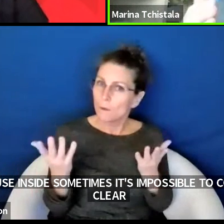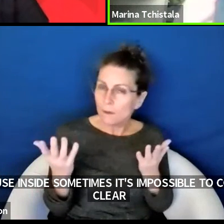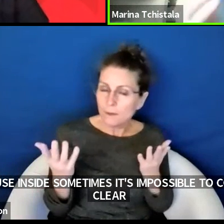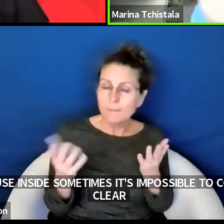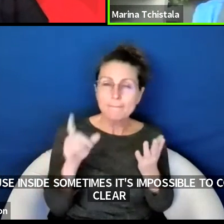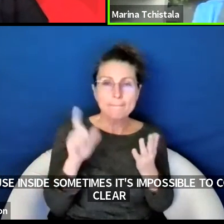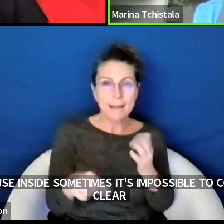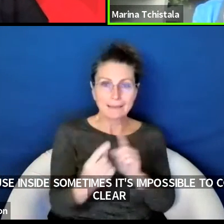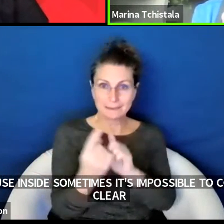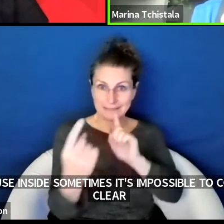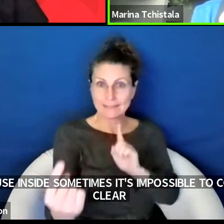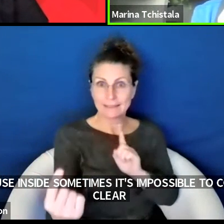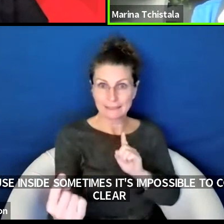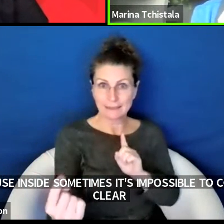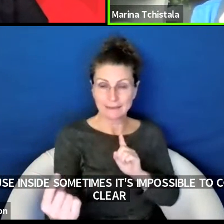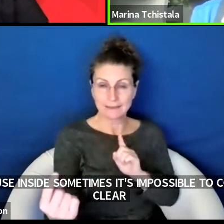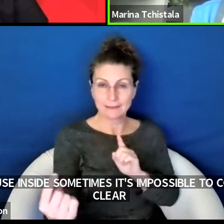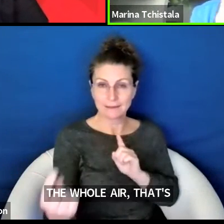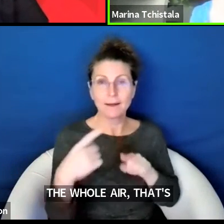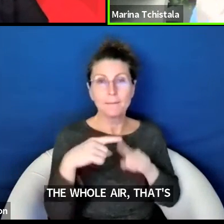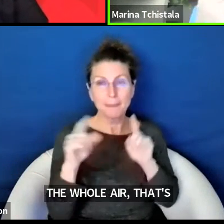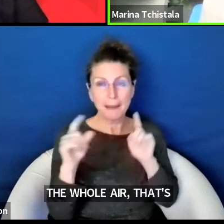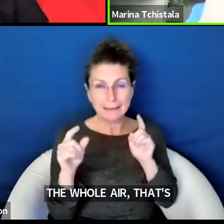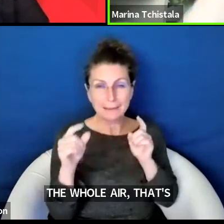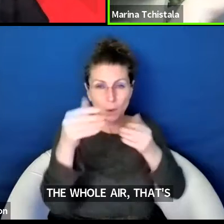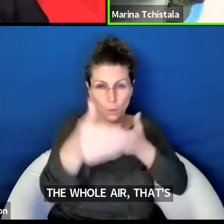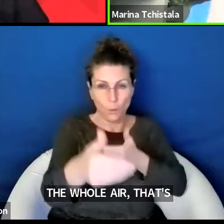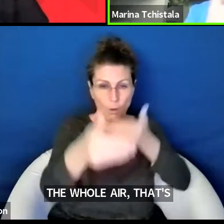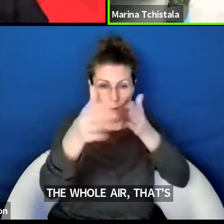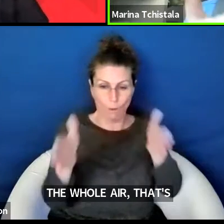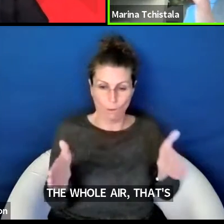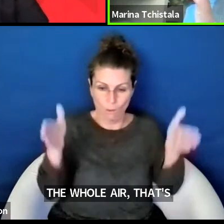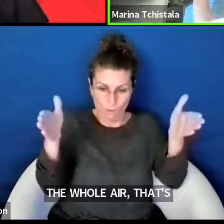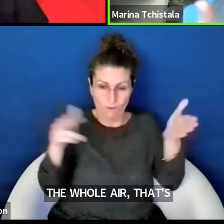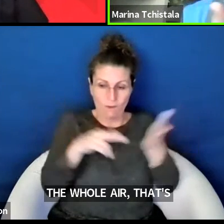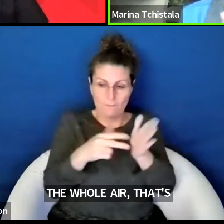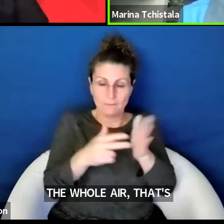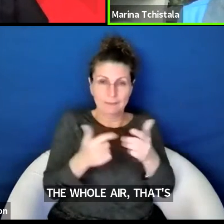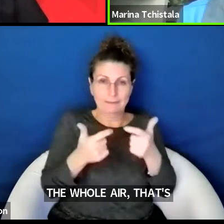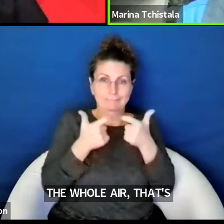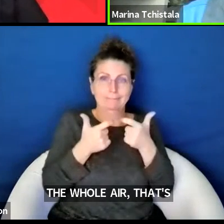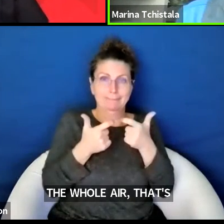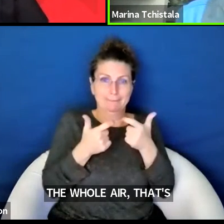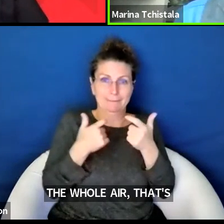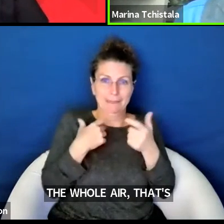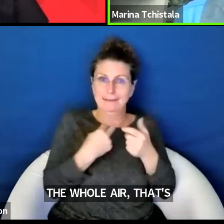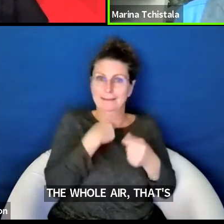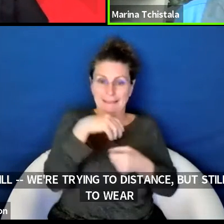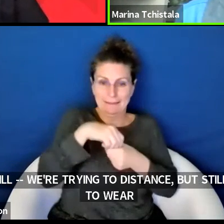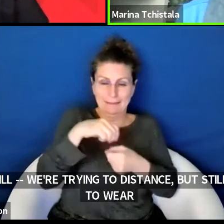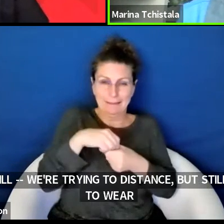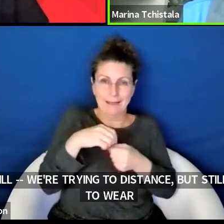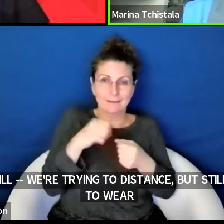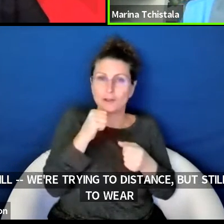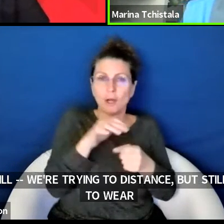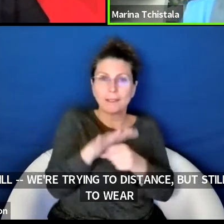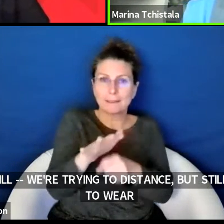to distance, but still we need to wear a mask. So we'll be extra protected this way, right? Because